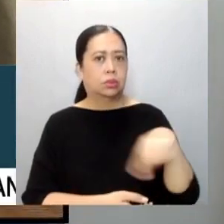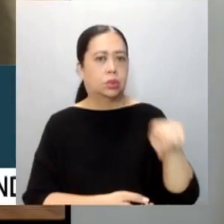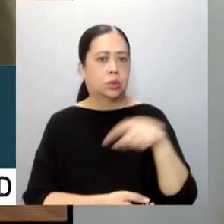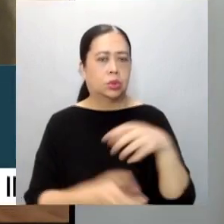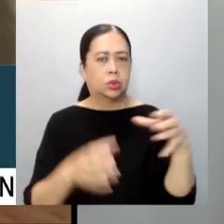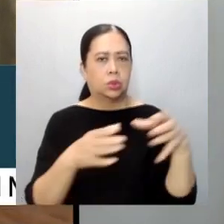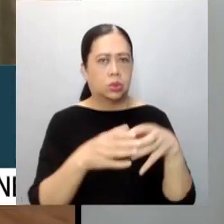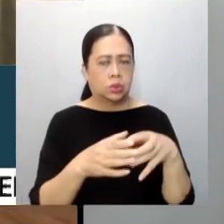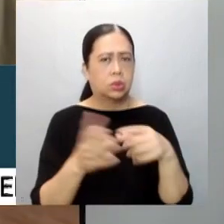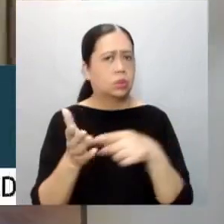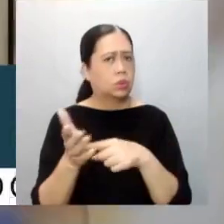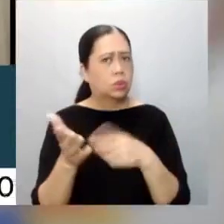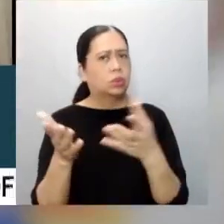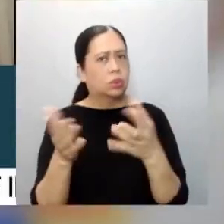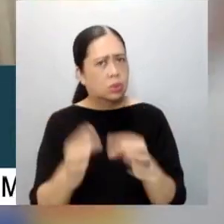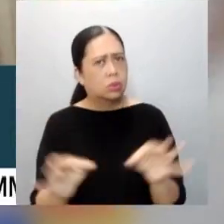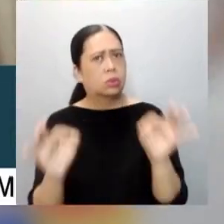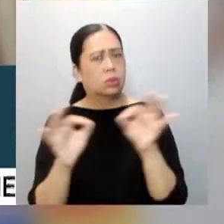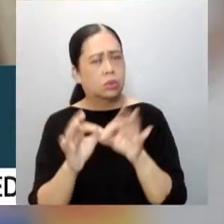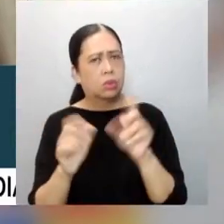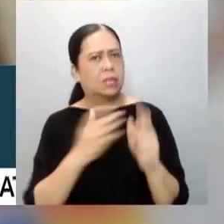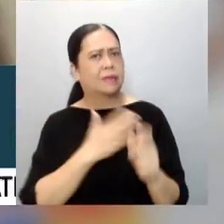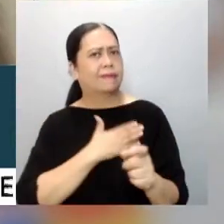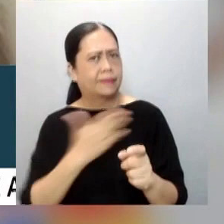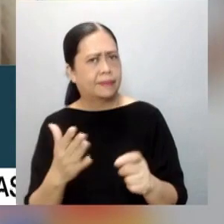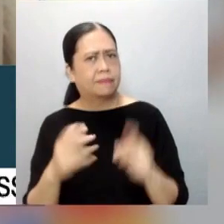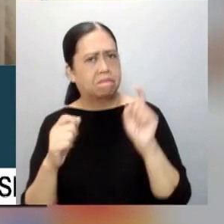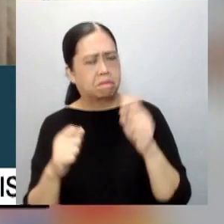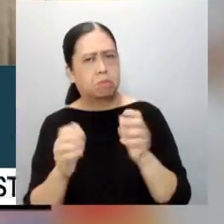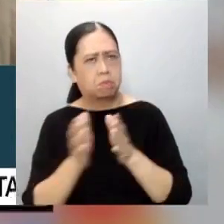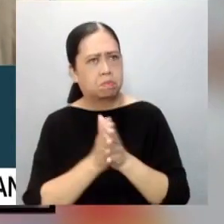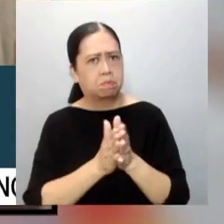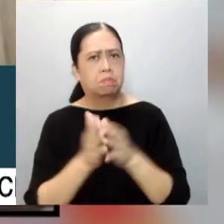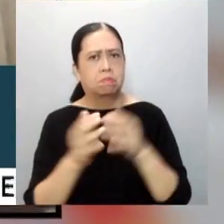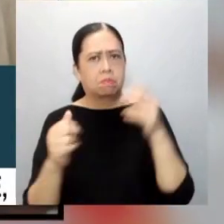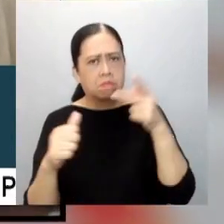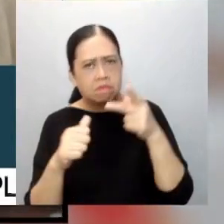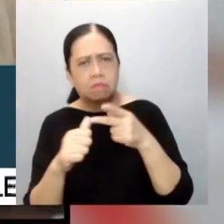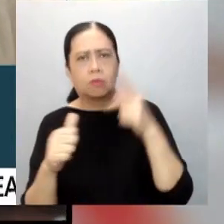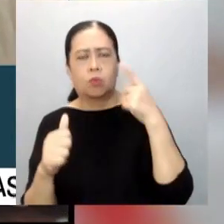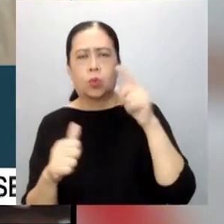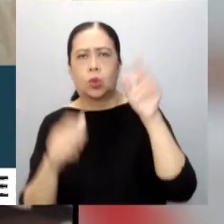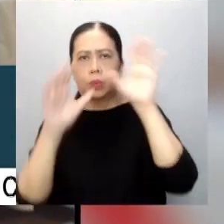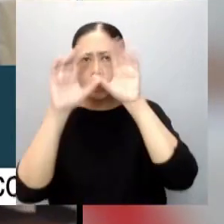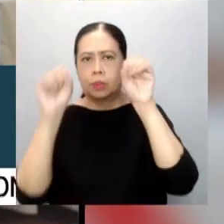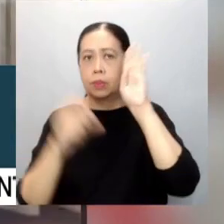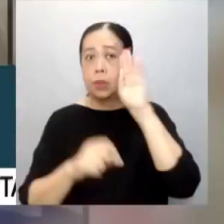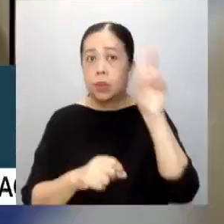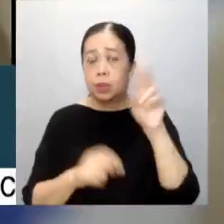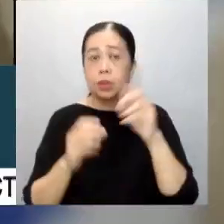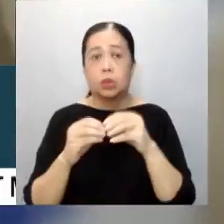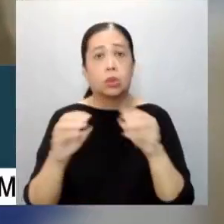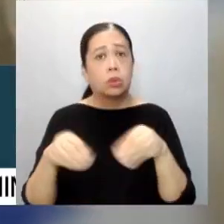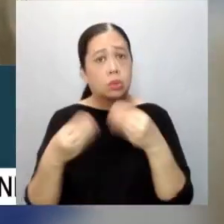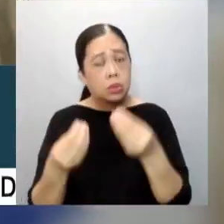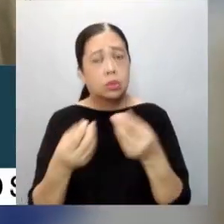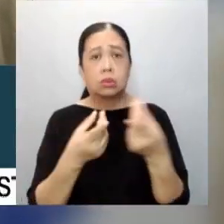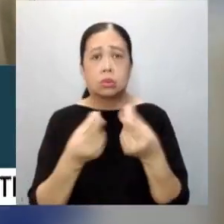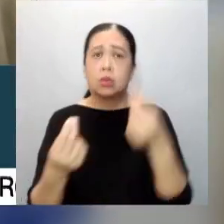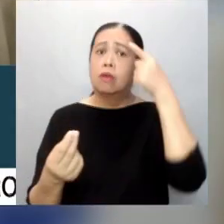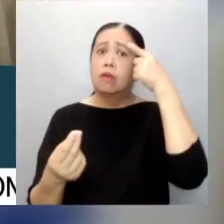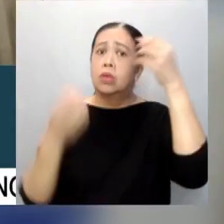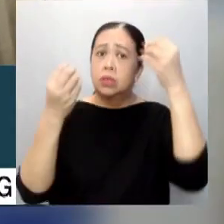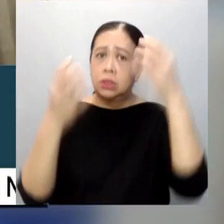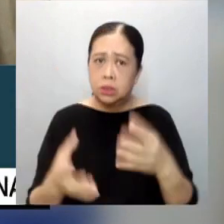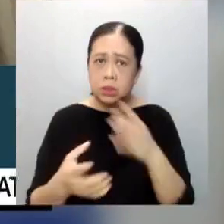only a matter of political will and prioritization for the Marcos administration to fulfill this for teachers and the